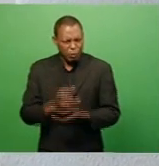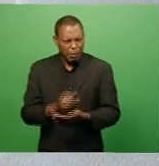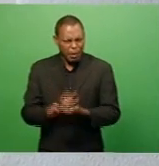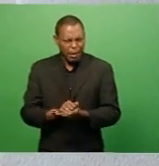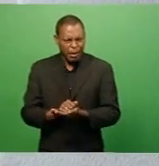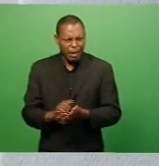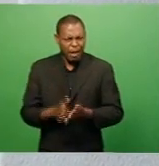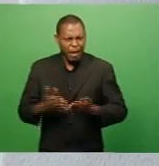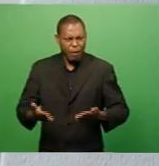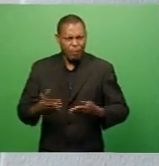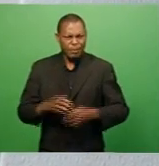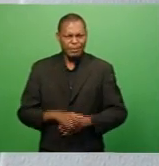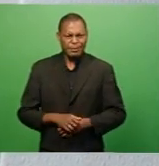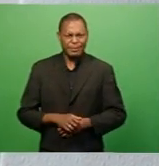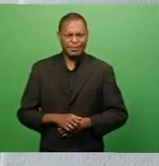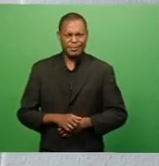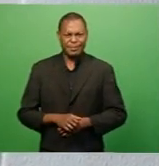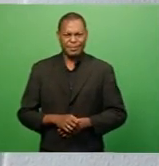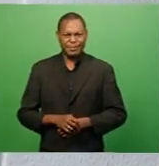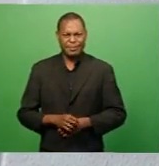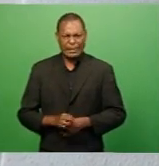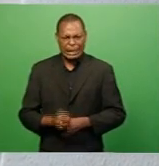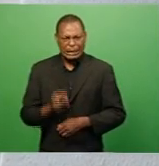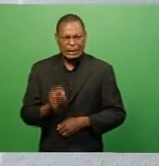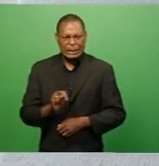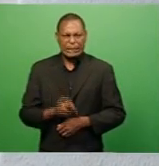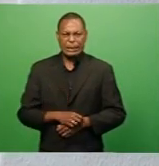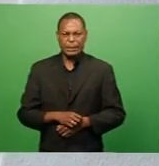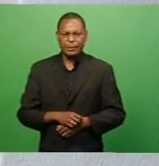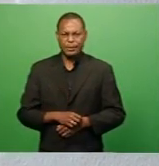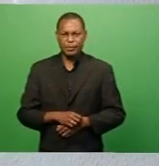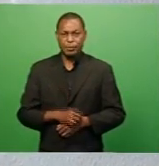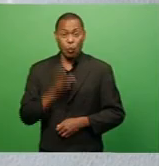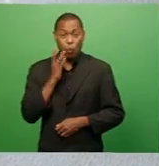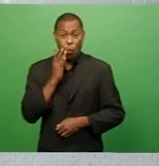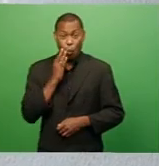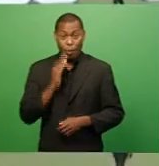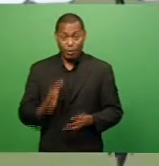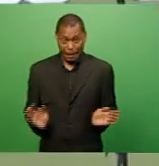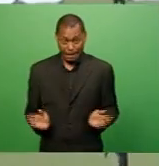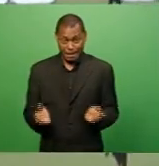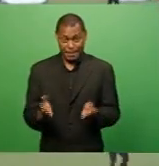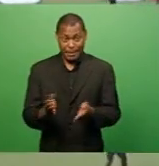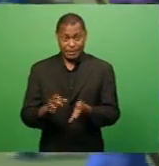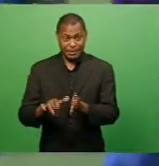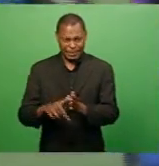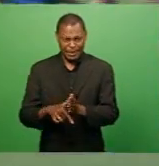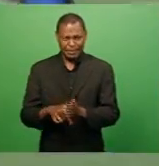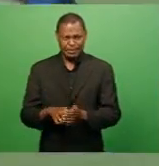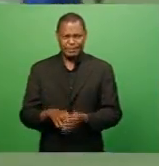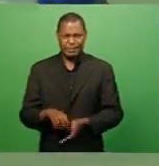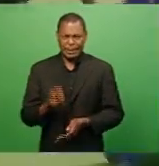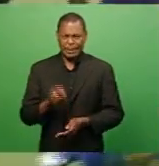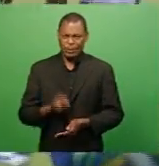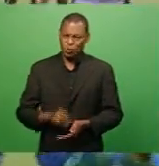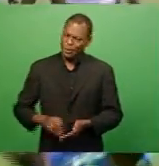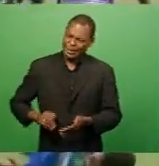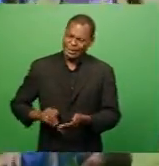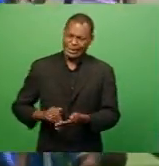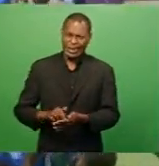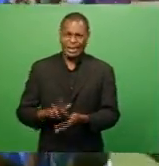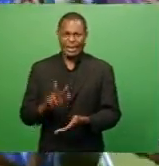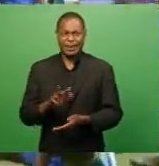Forwards will need to step up. During our time, there were some who mastered the technique of ball retention during kickoff like Chasa, Katunimbao